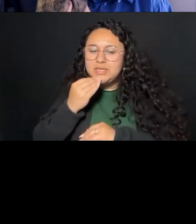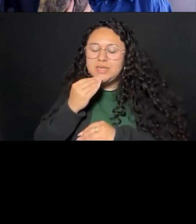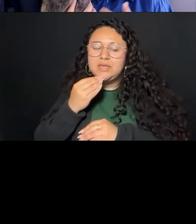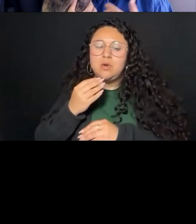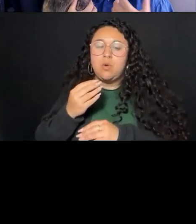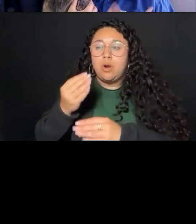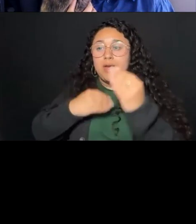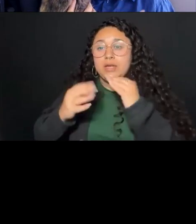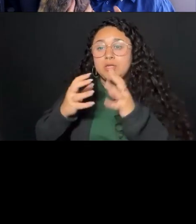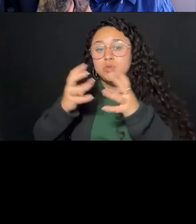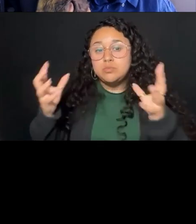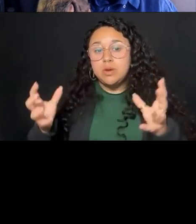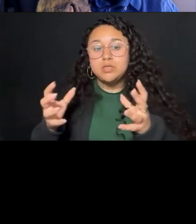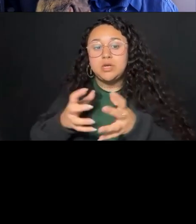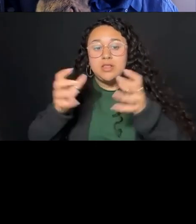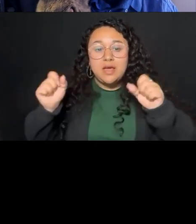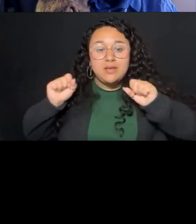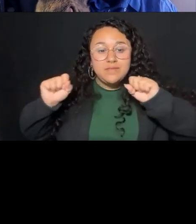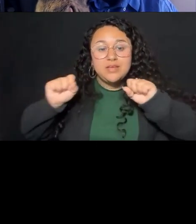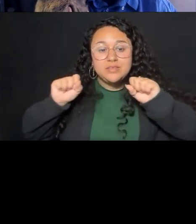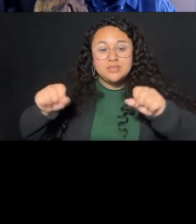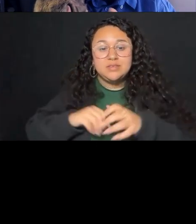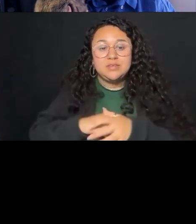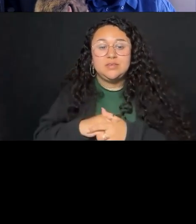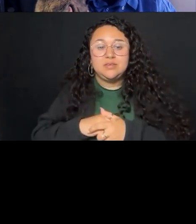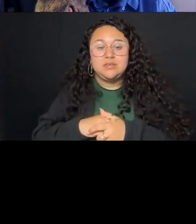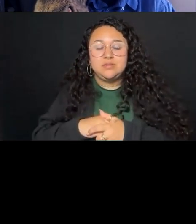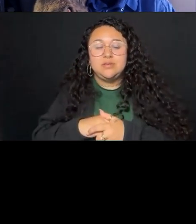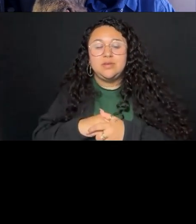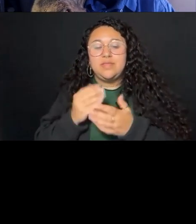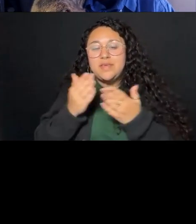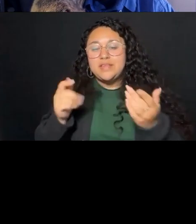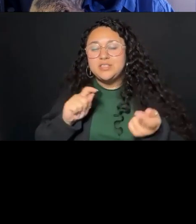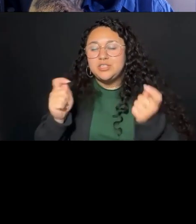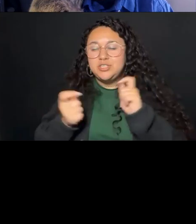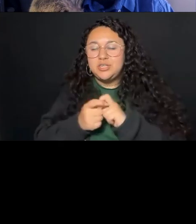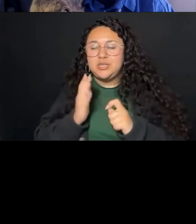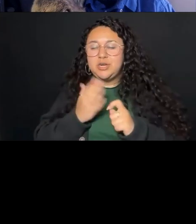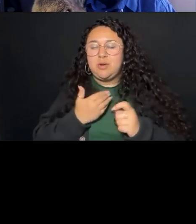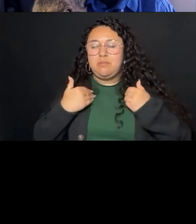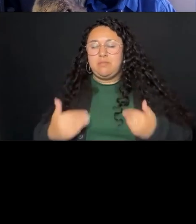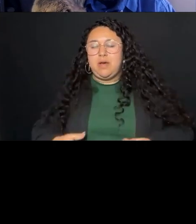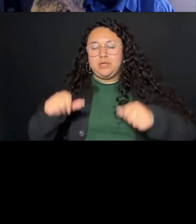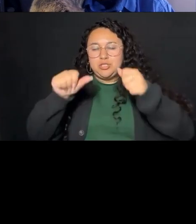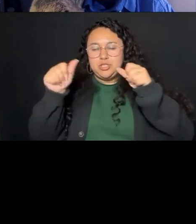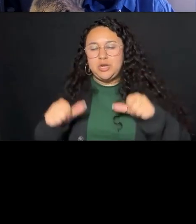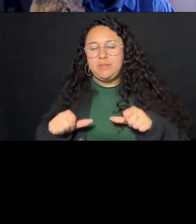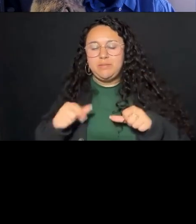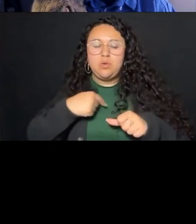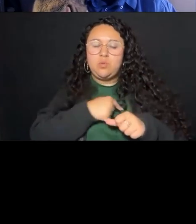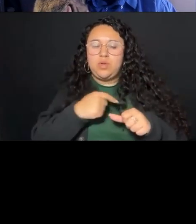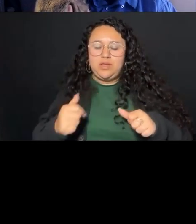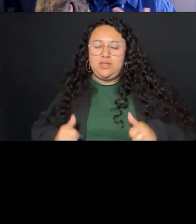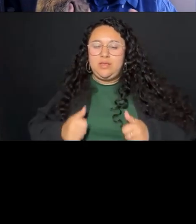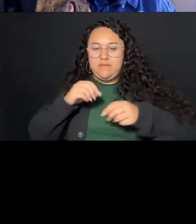exercise, um, doing things to change our shapes. So we live in this culture that's really focused on